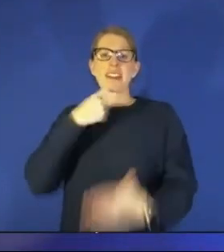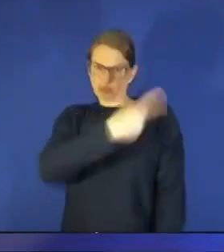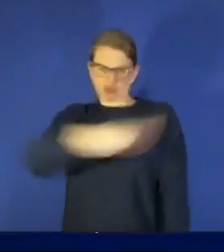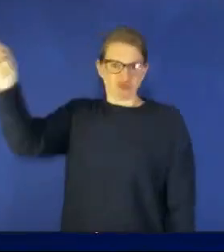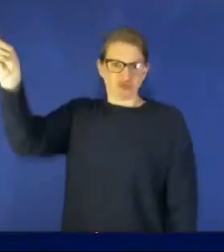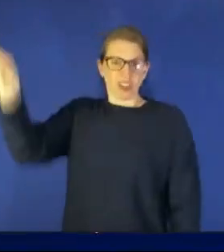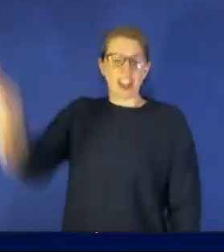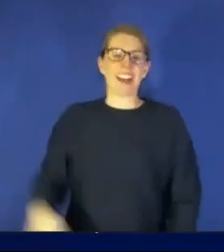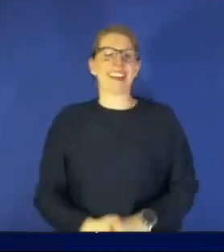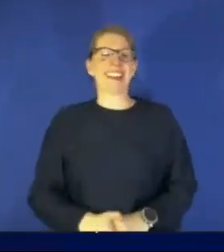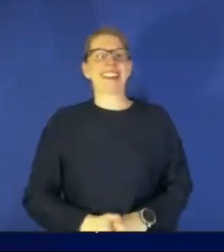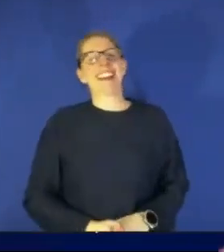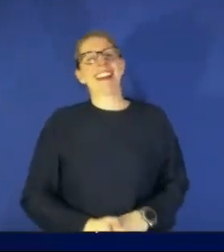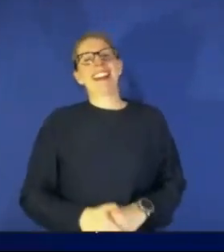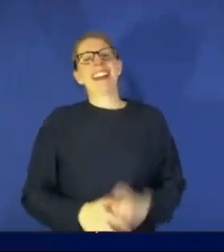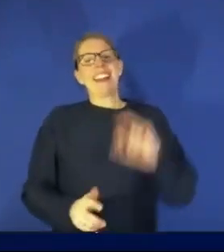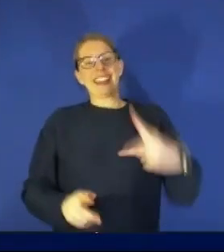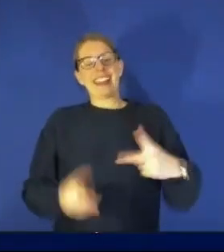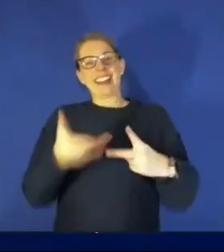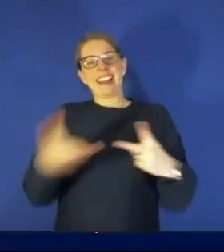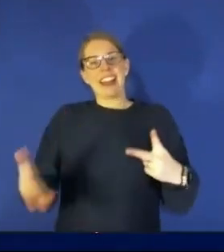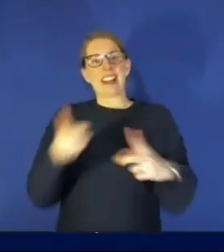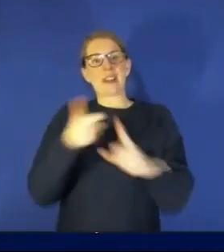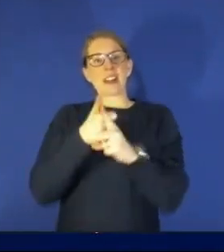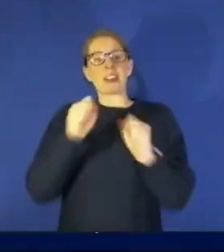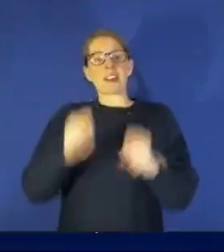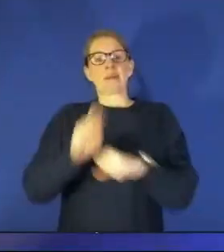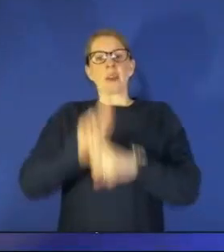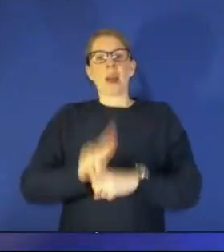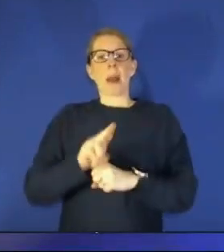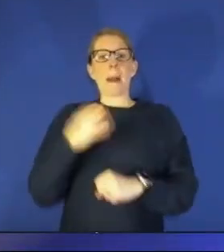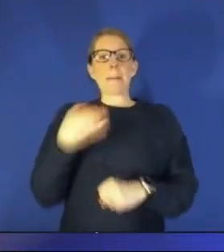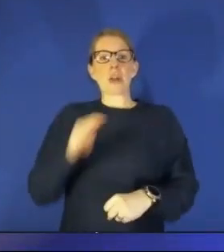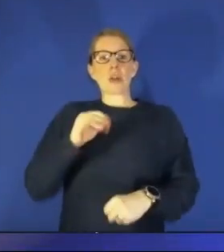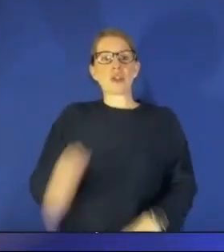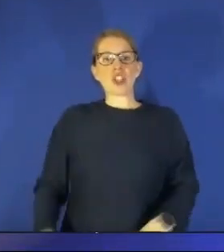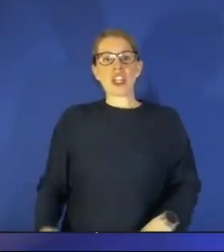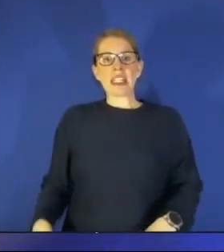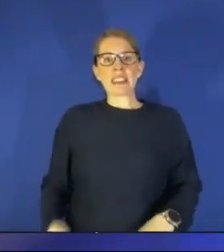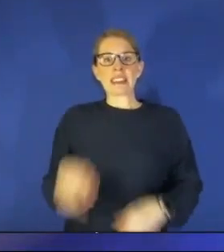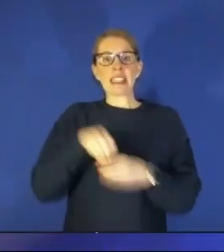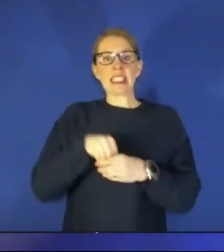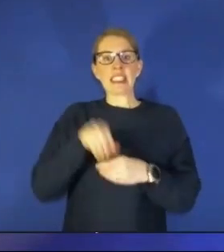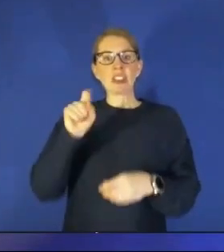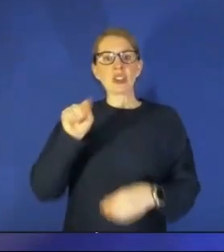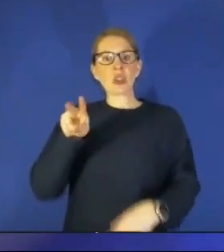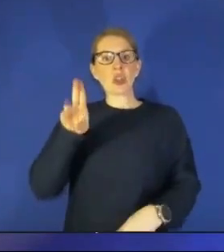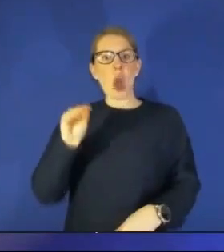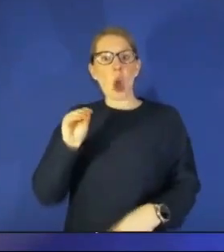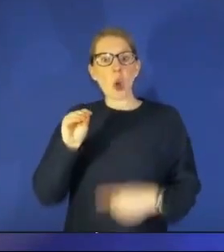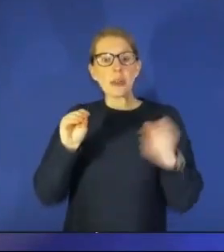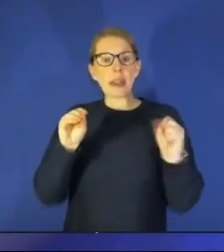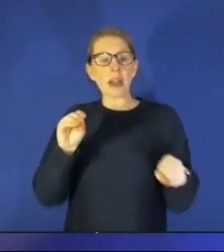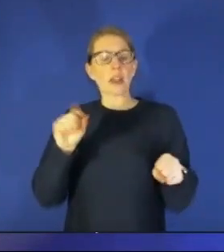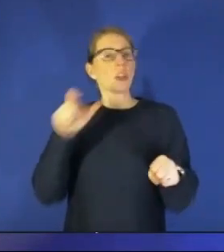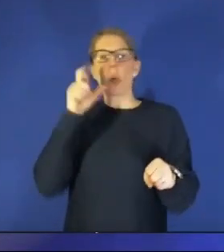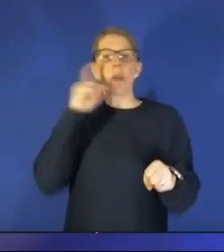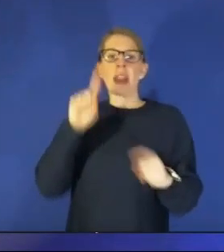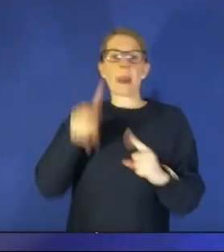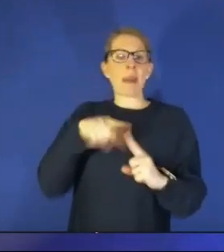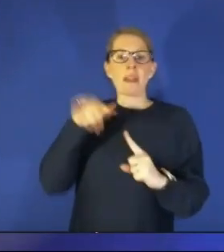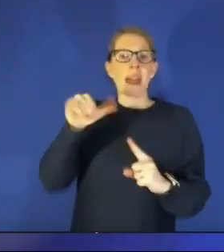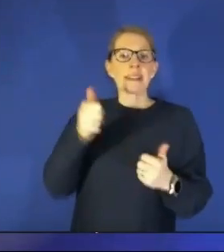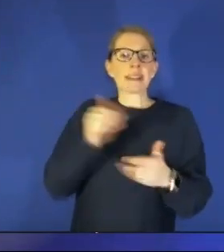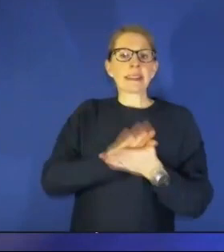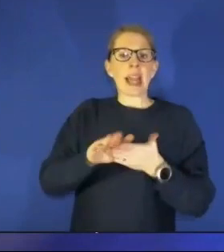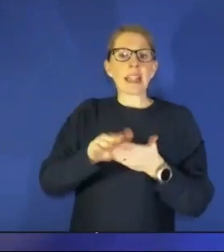thing is, it's pretty cool. He can wear blue jeans in the studio. I know. Can I wear blue jeans in the studio? Don't even think about it. It's not happening. Nice try. I asked about